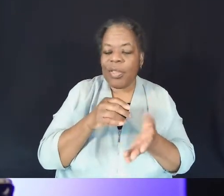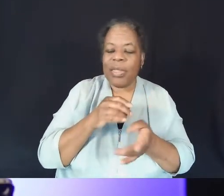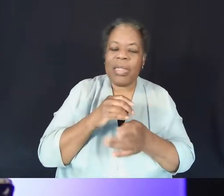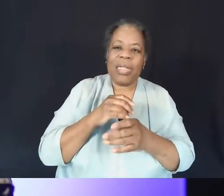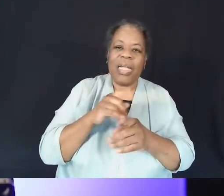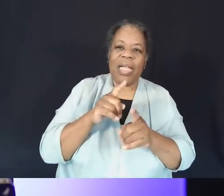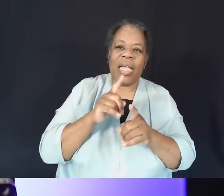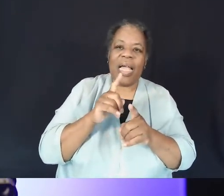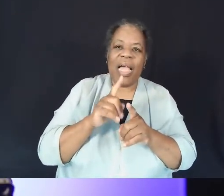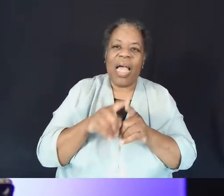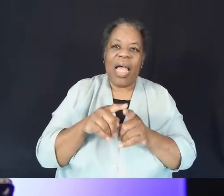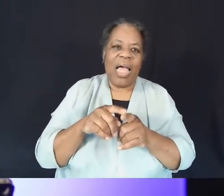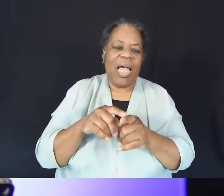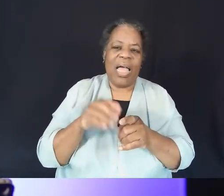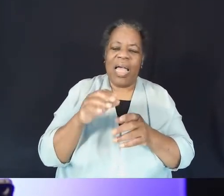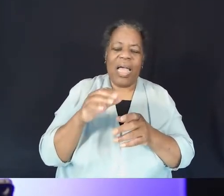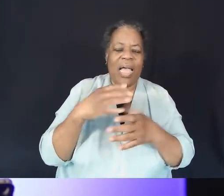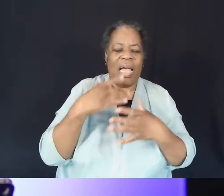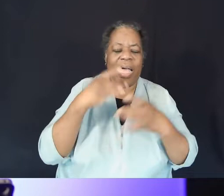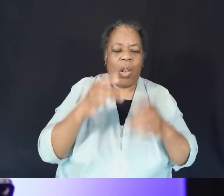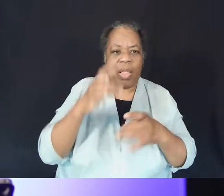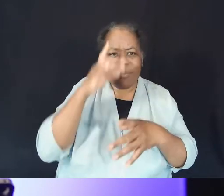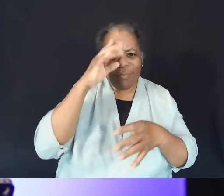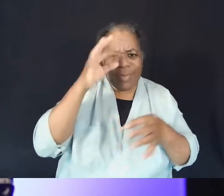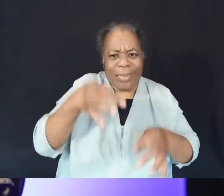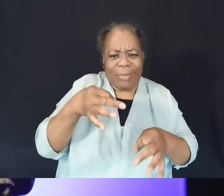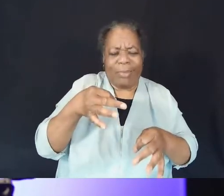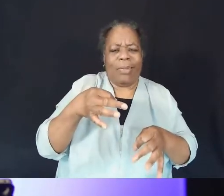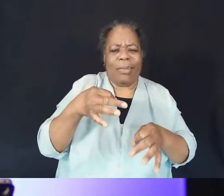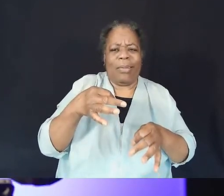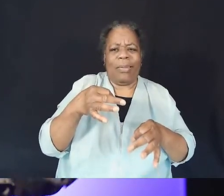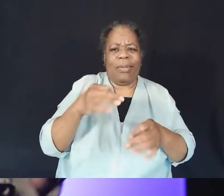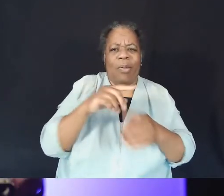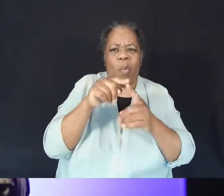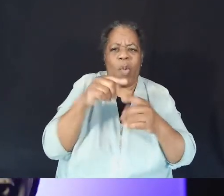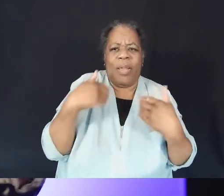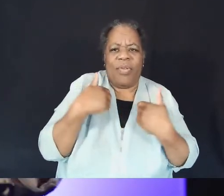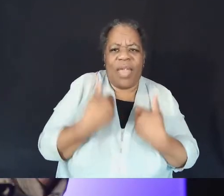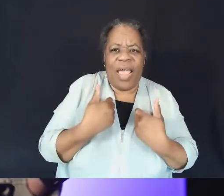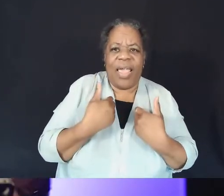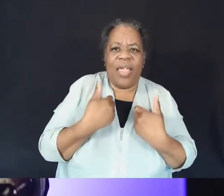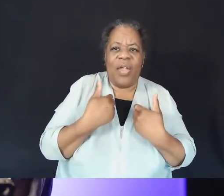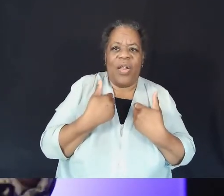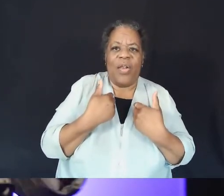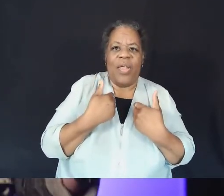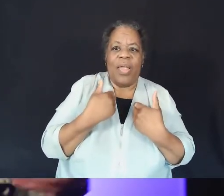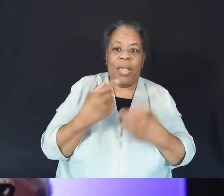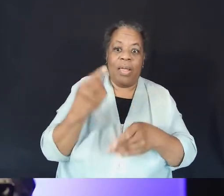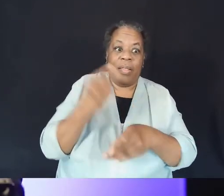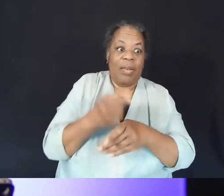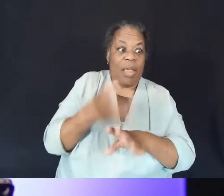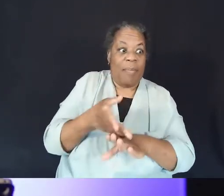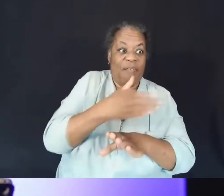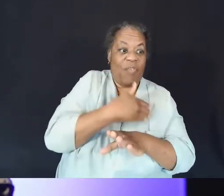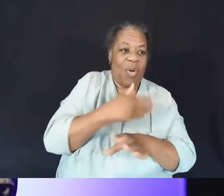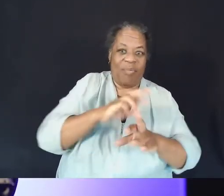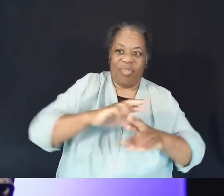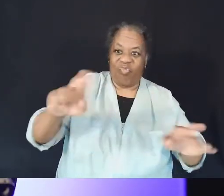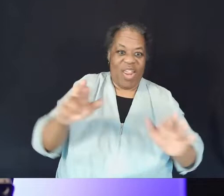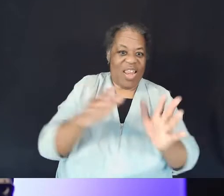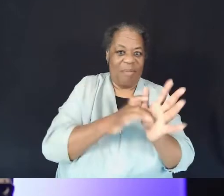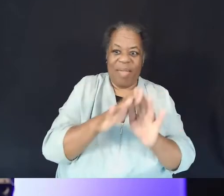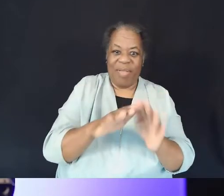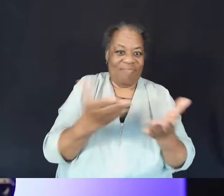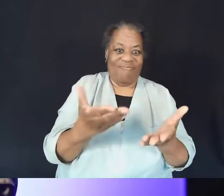make decisions when I'm in that place. But I was ready the other day when I was prayed up and the scriptures were all open in front of me. But